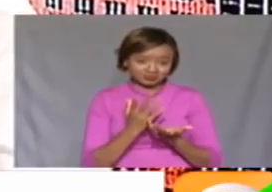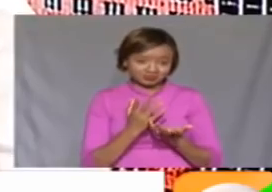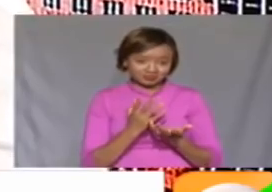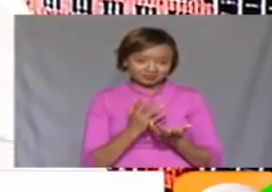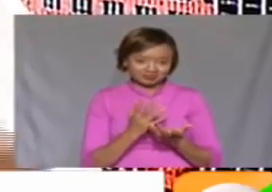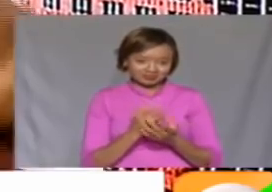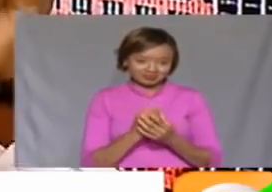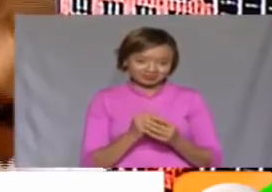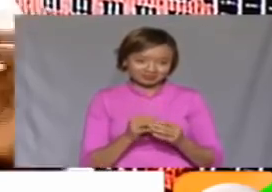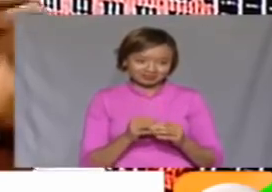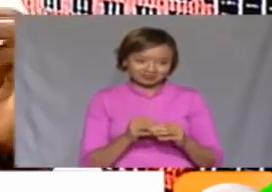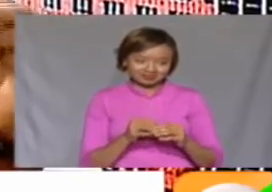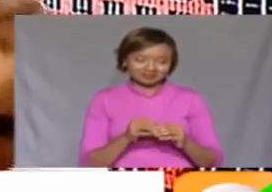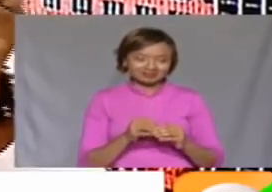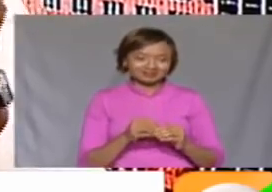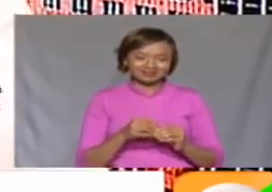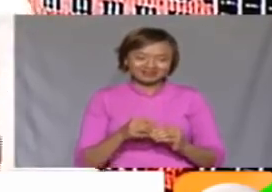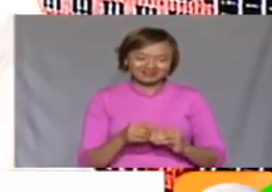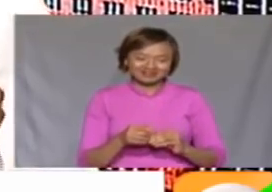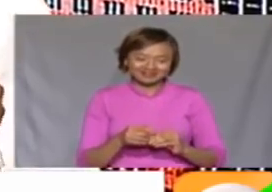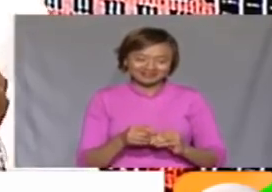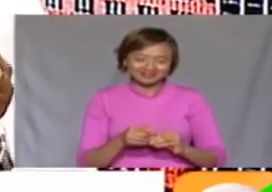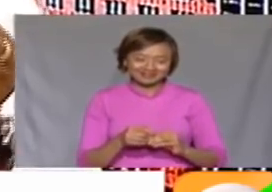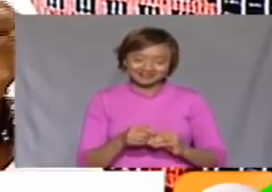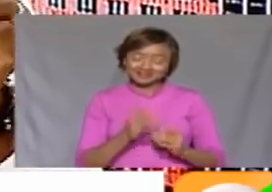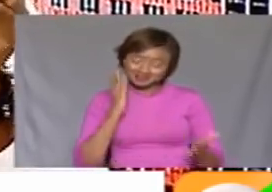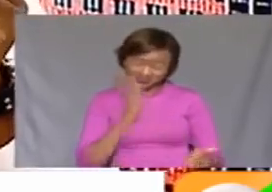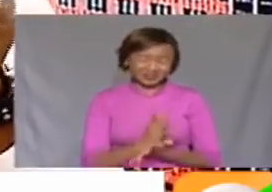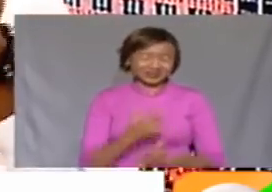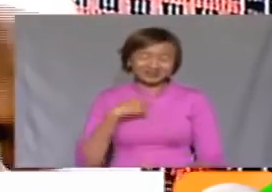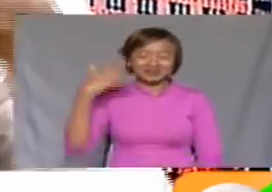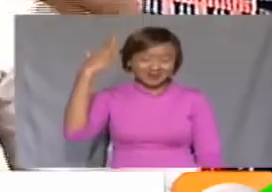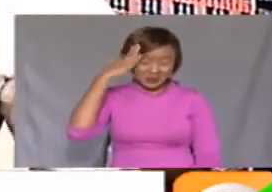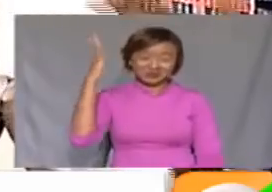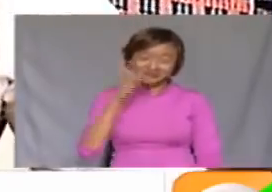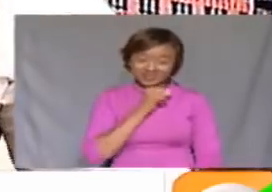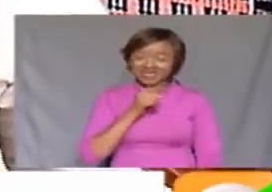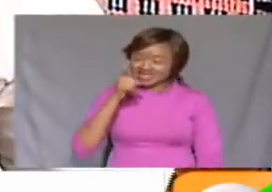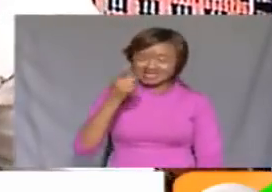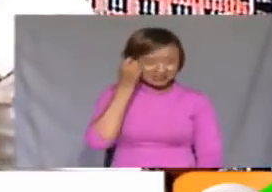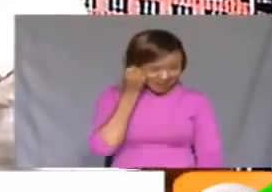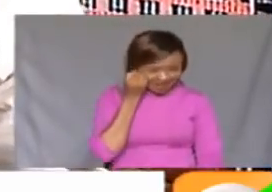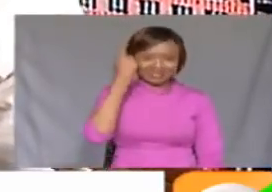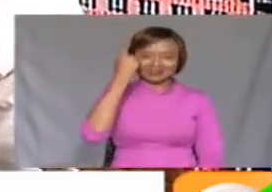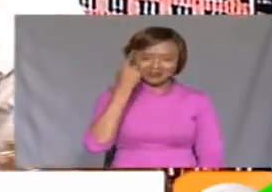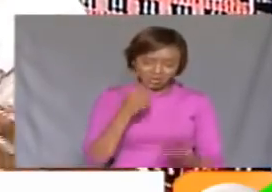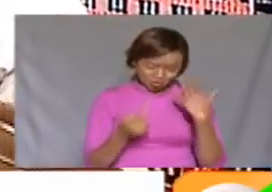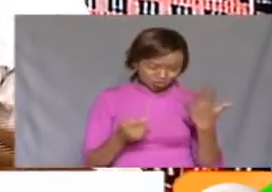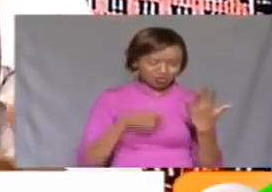the document, but I'm very sure he understood what the consequences of that